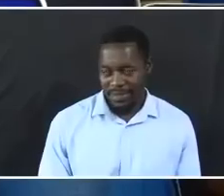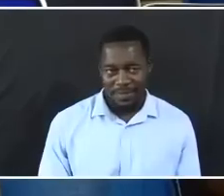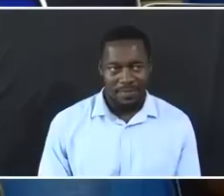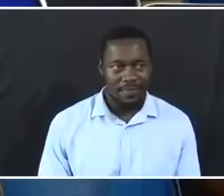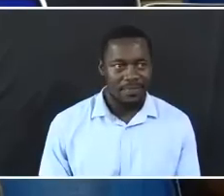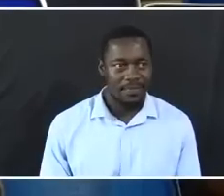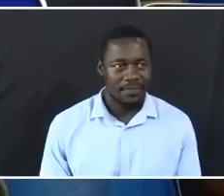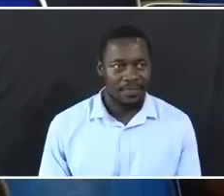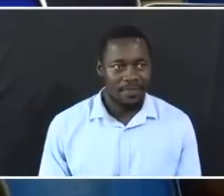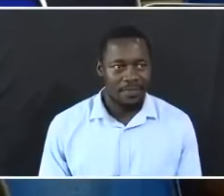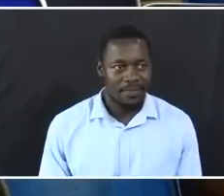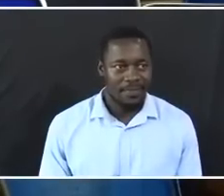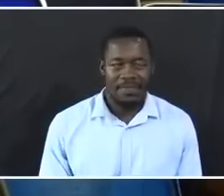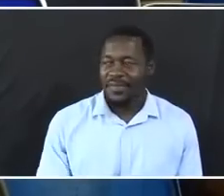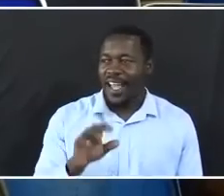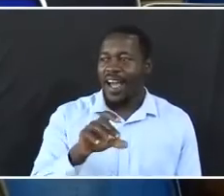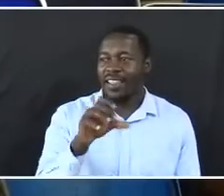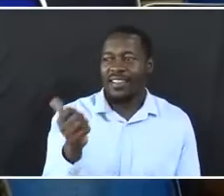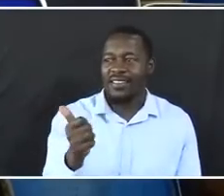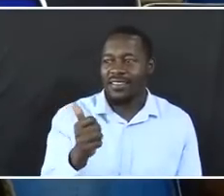Wacha tu nitumie imaginary people.